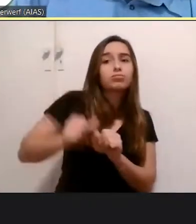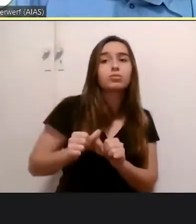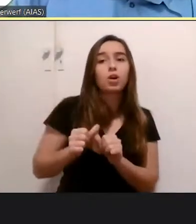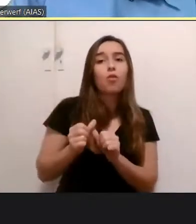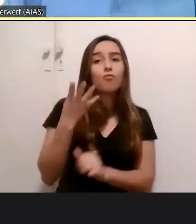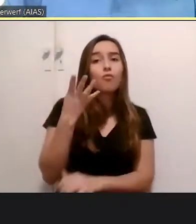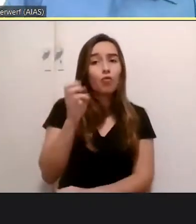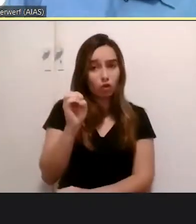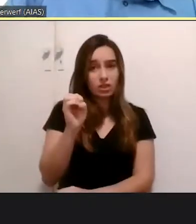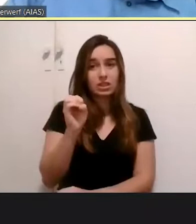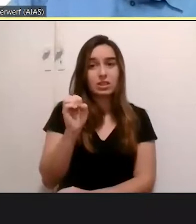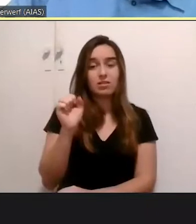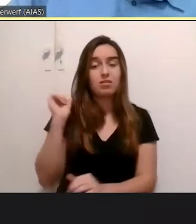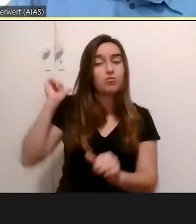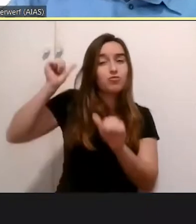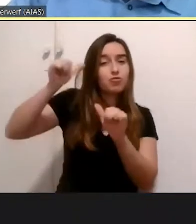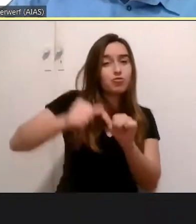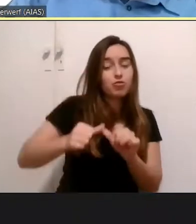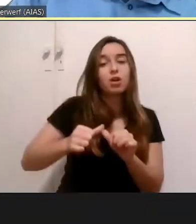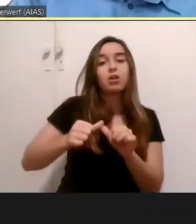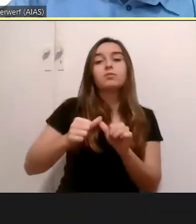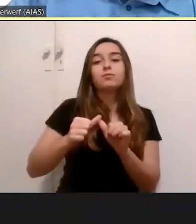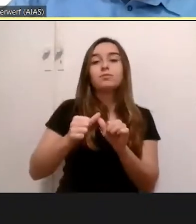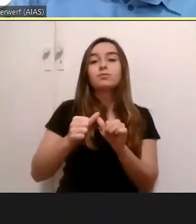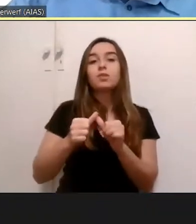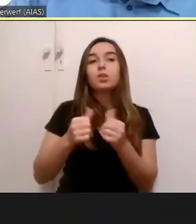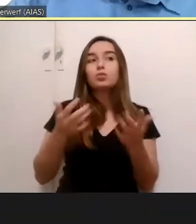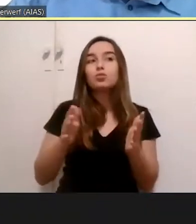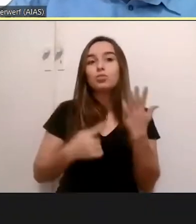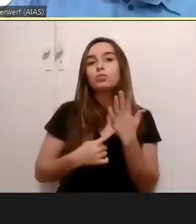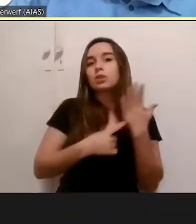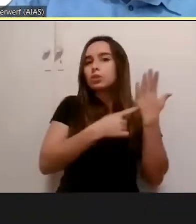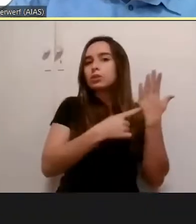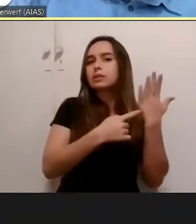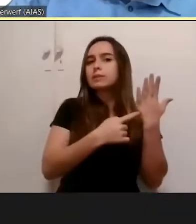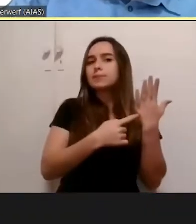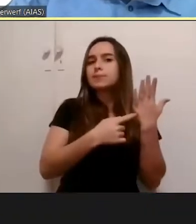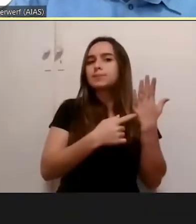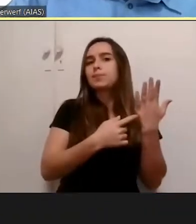between technology and disability. So what technology can do to make people's lives better.